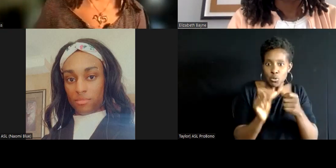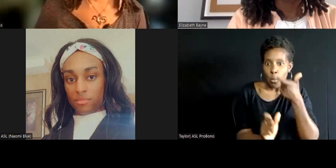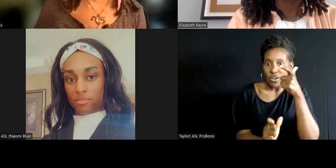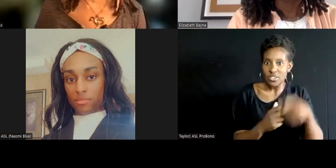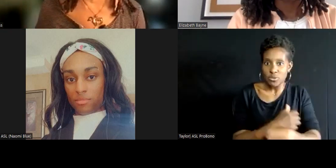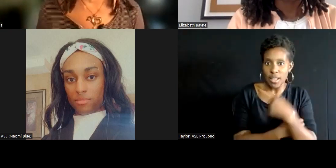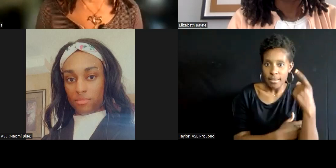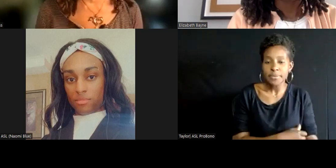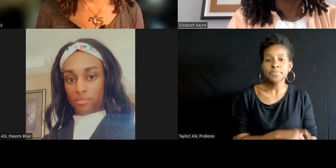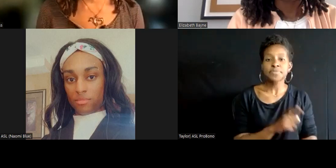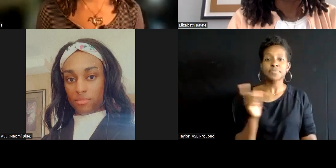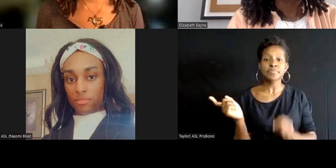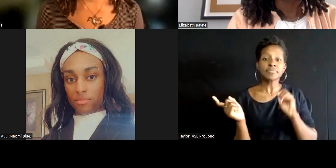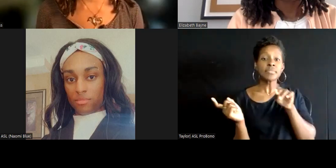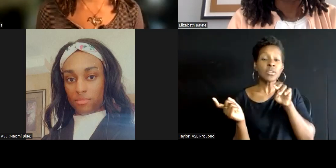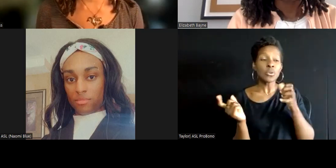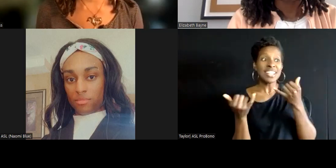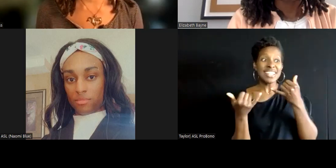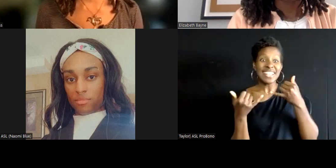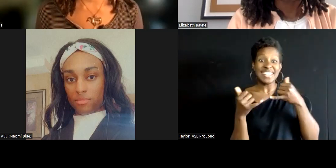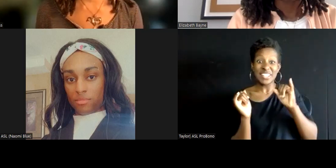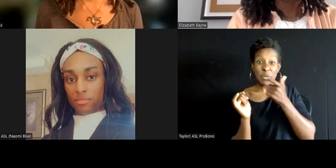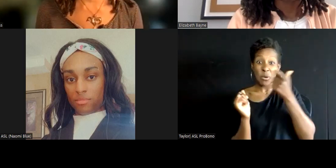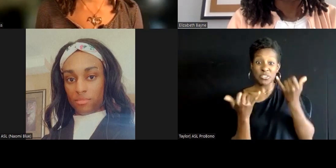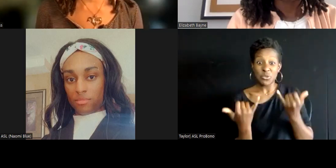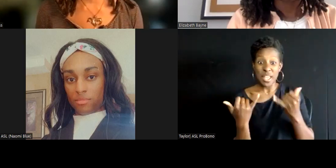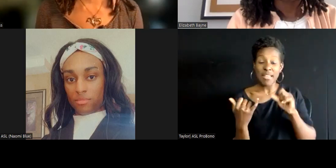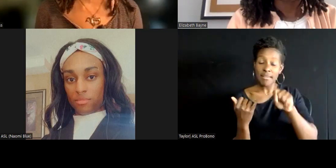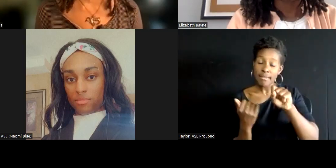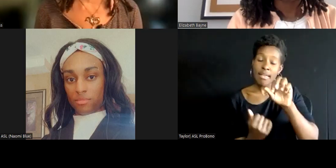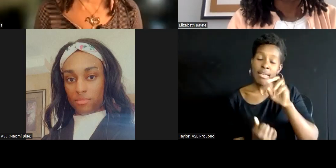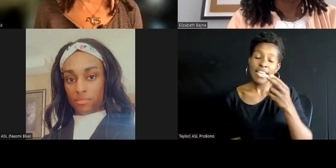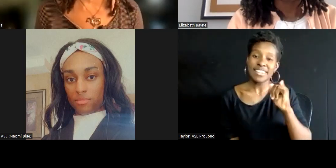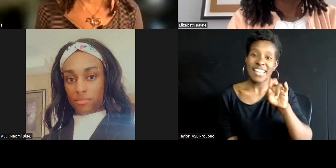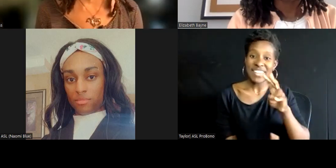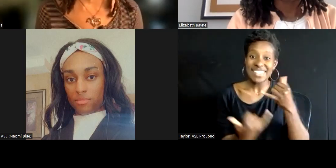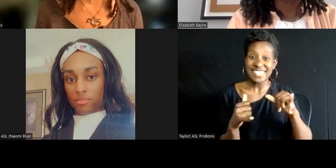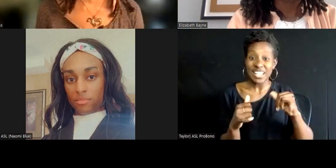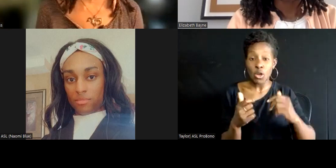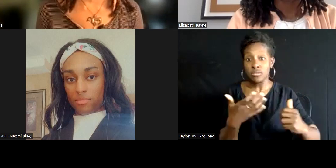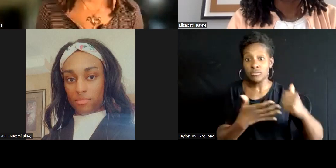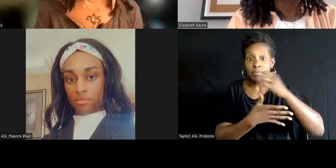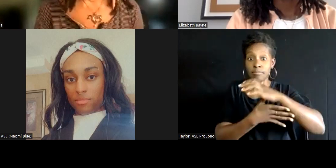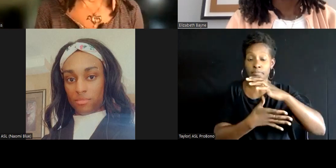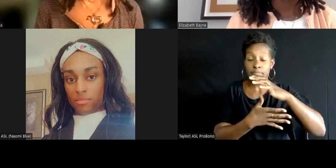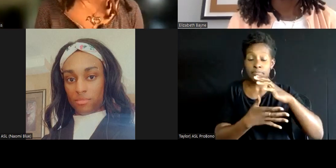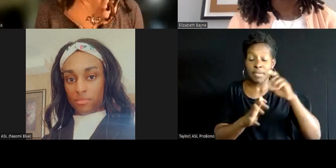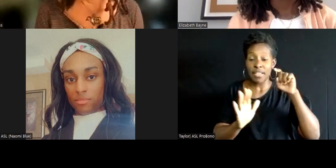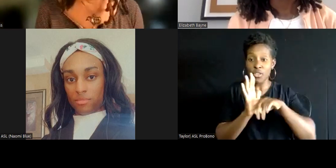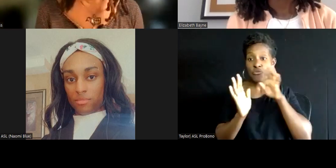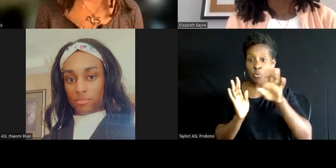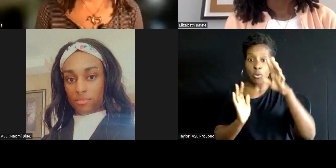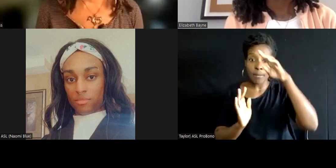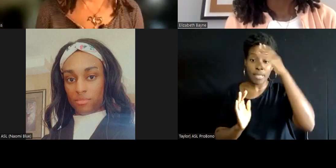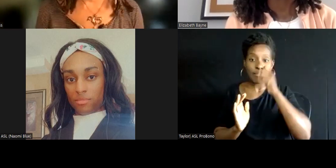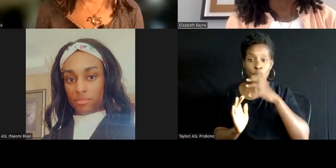HIV is no longer the #1 killer of Black women, I don't believe. I think that statistic has changed.